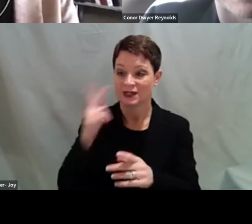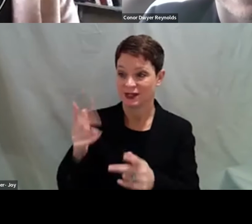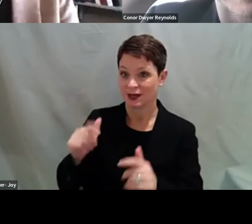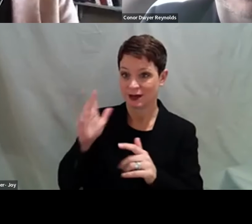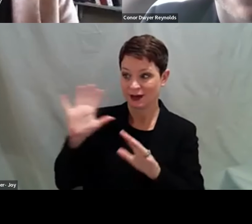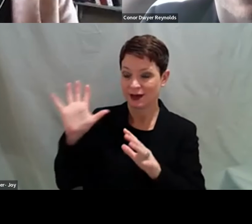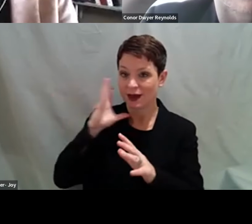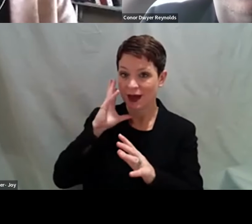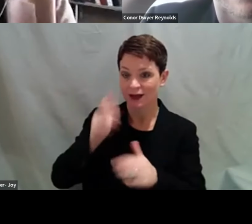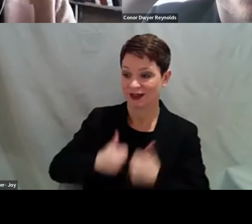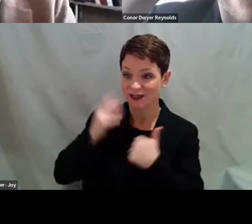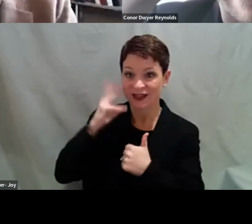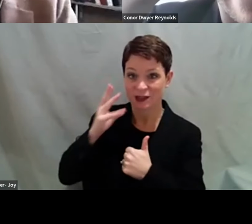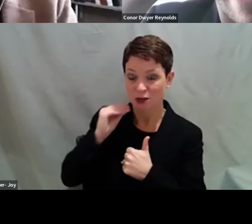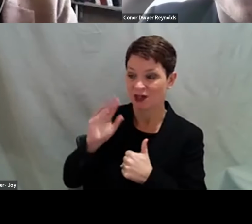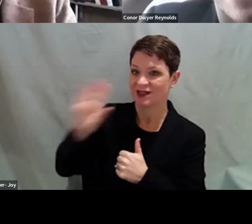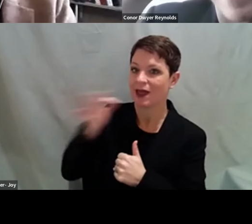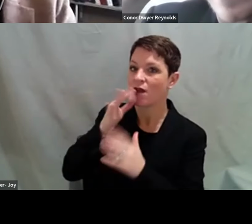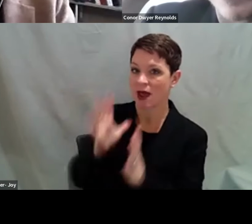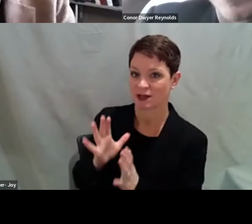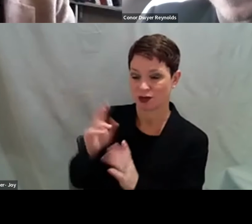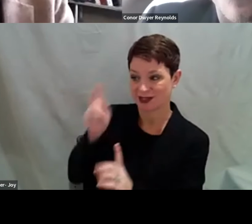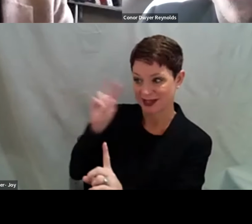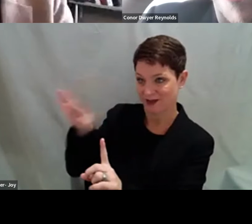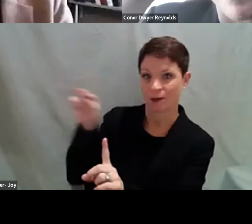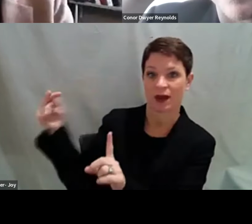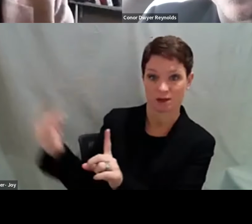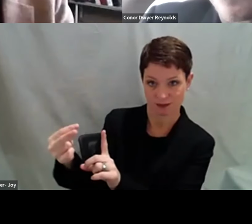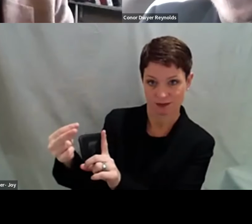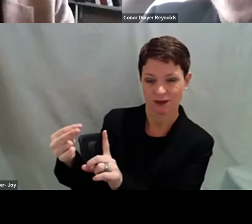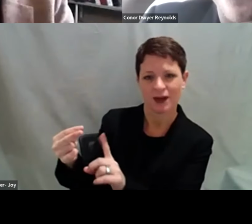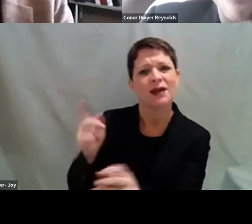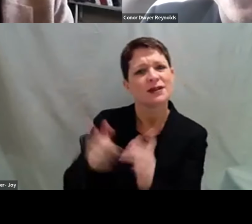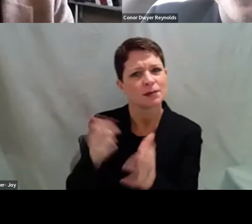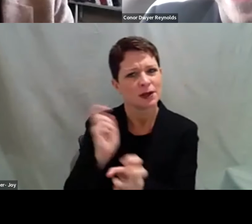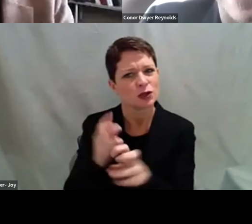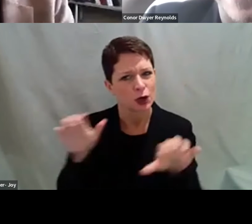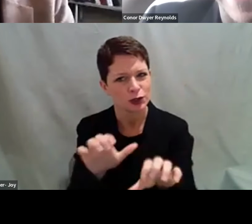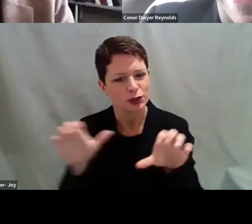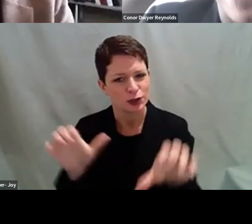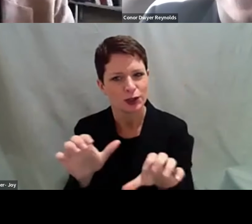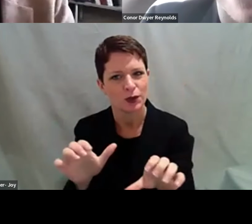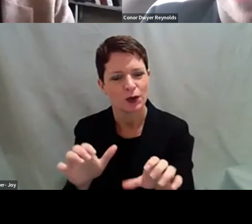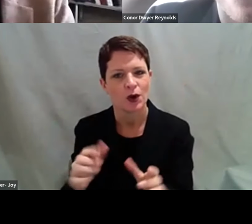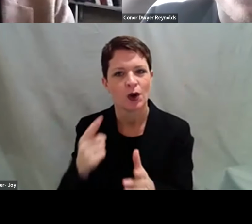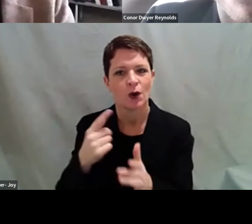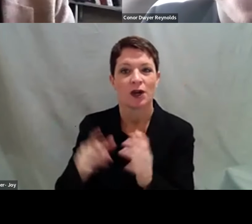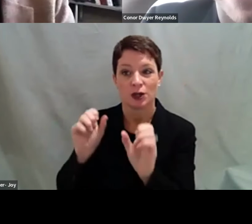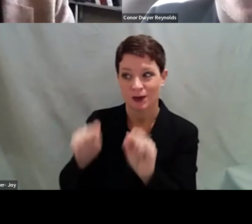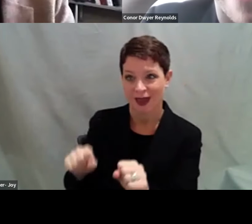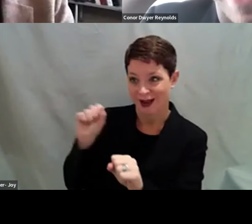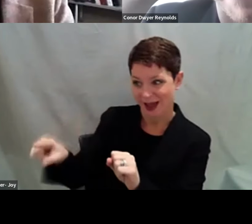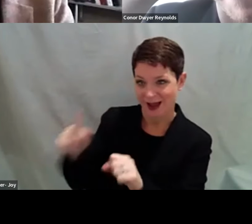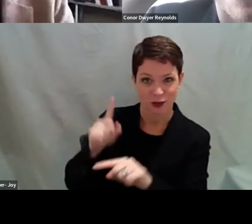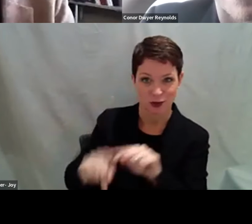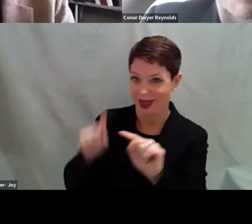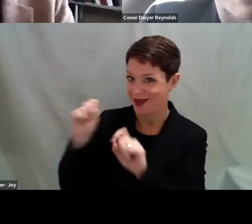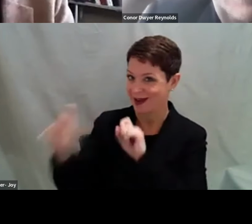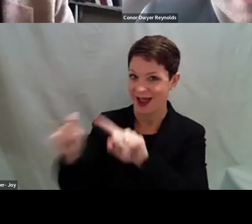as expertise, period. And that's actually somewhat hard to do, given what you can and can't ask about,